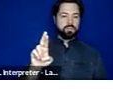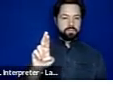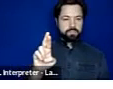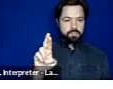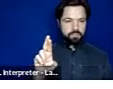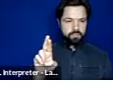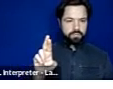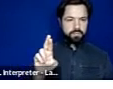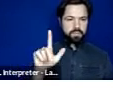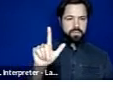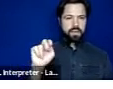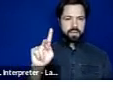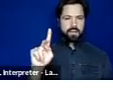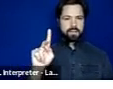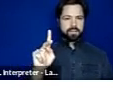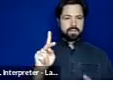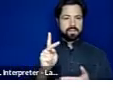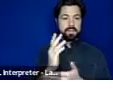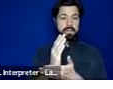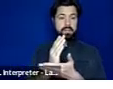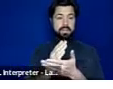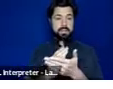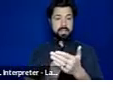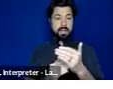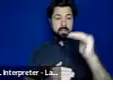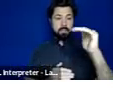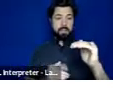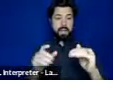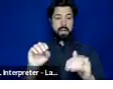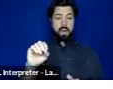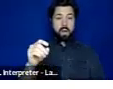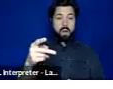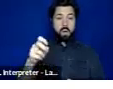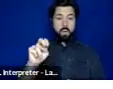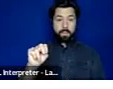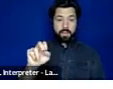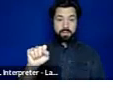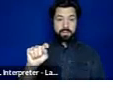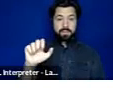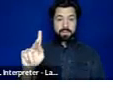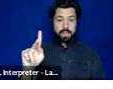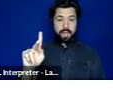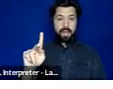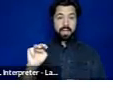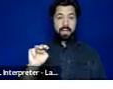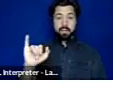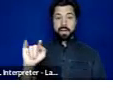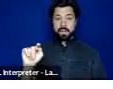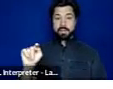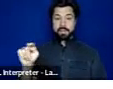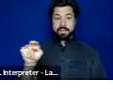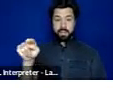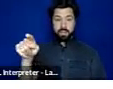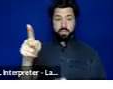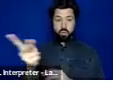these are actual producers of OER, like OpenStax, MIT. Those are actual producers of